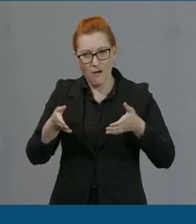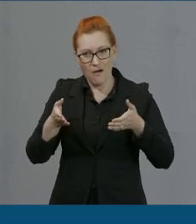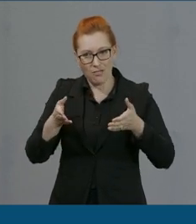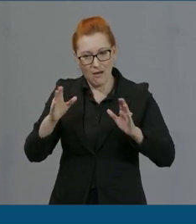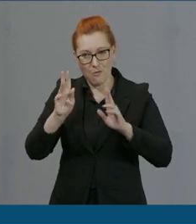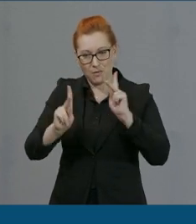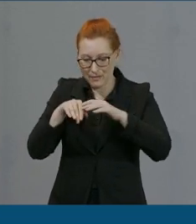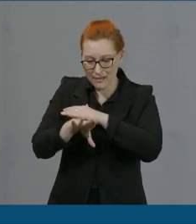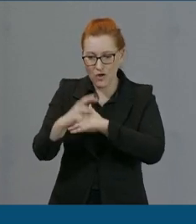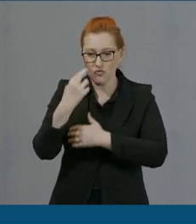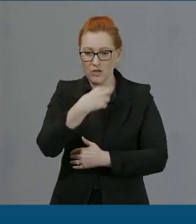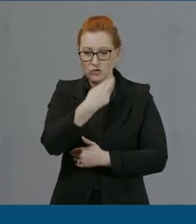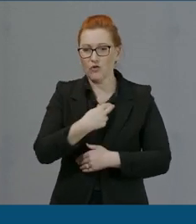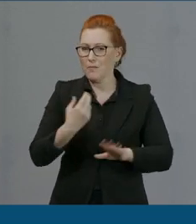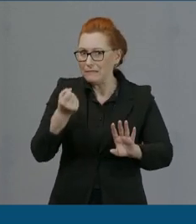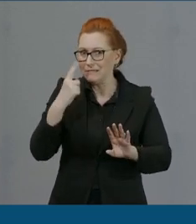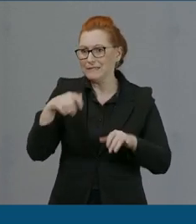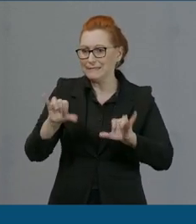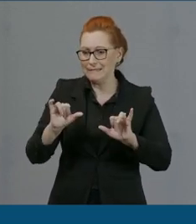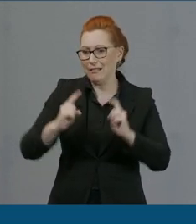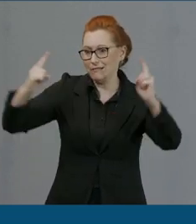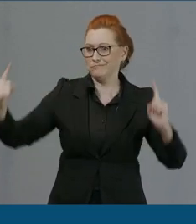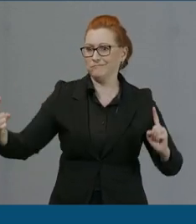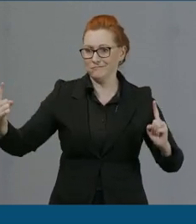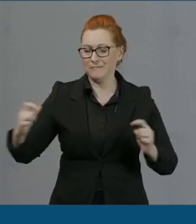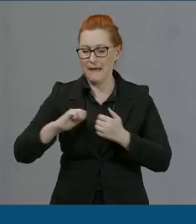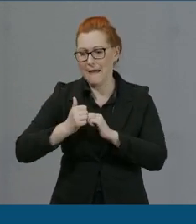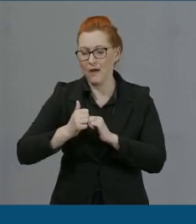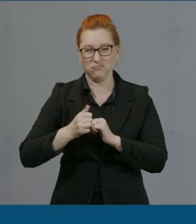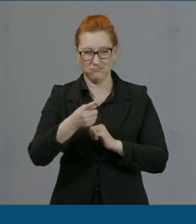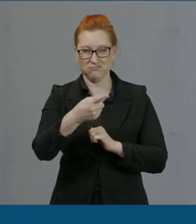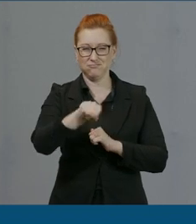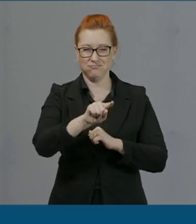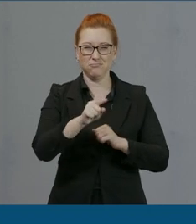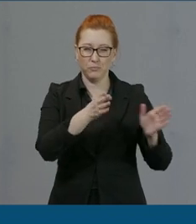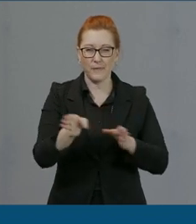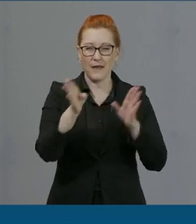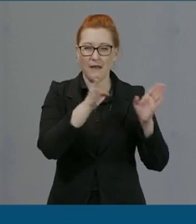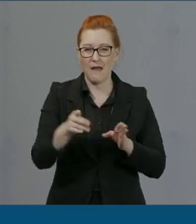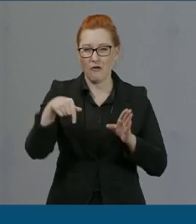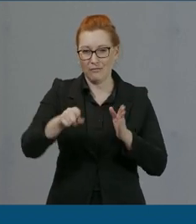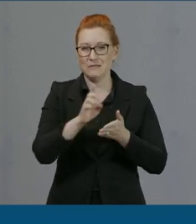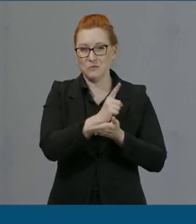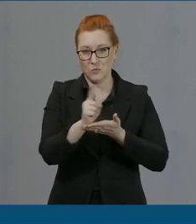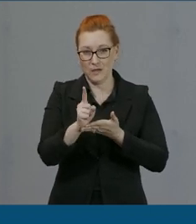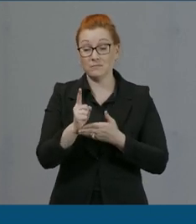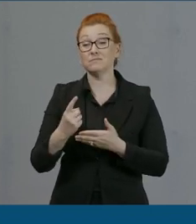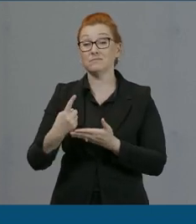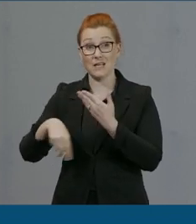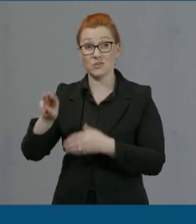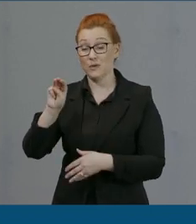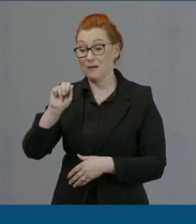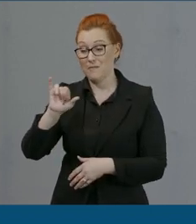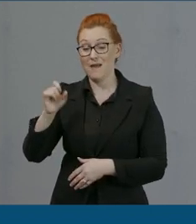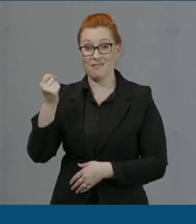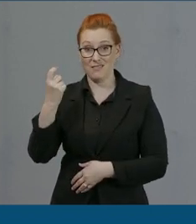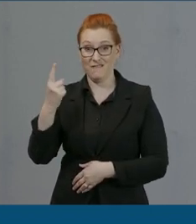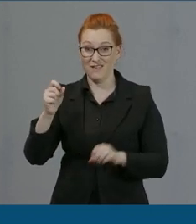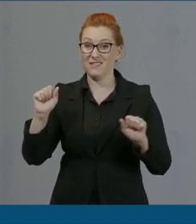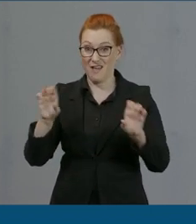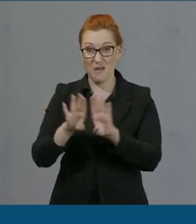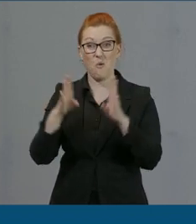this, but I want the restaurant industry to know that this is what's going to happen next week. We've been in conversations